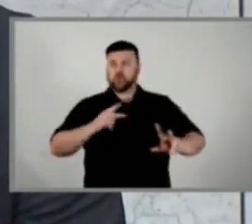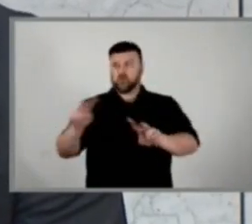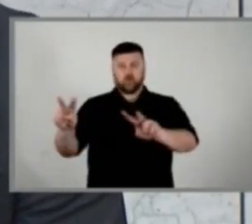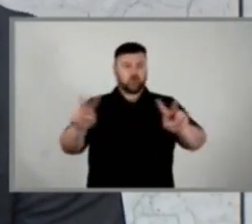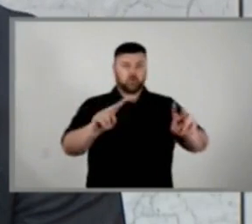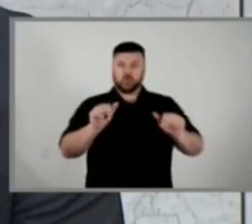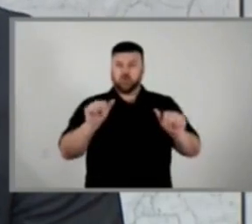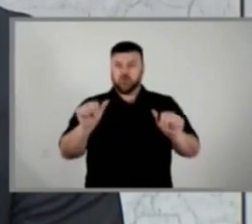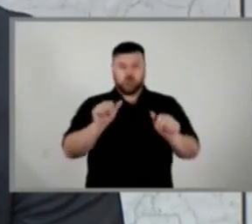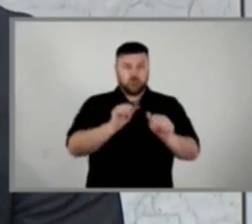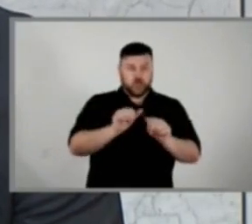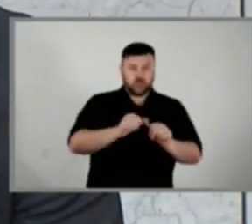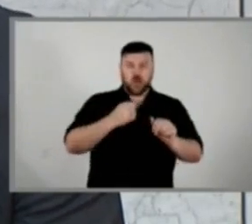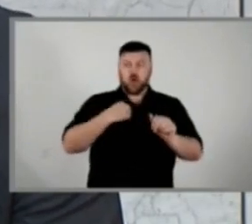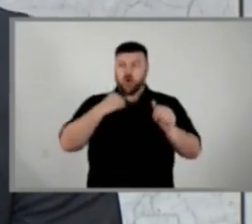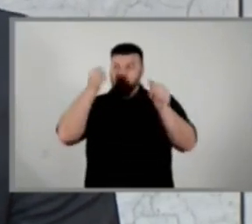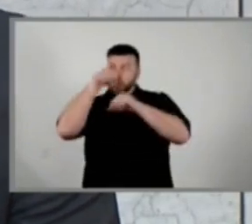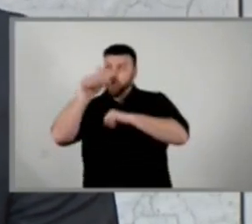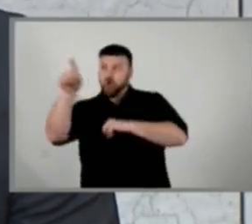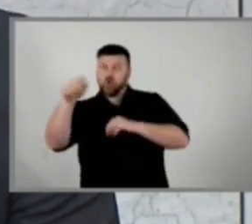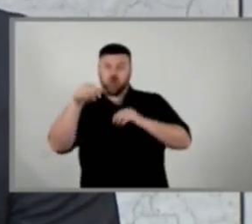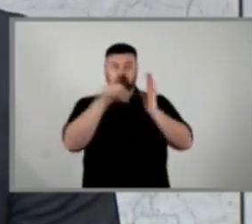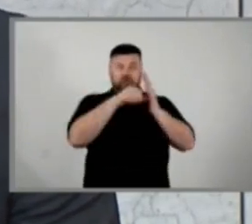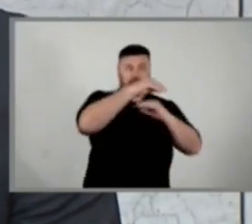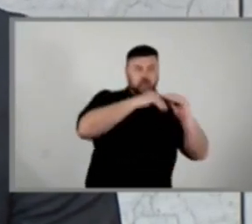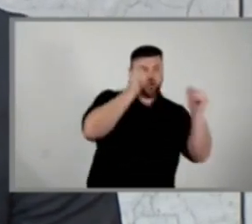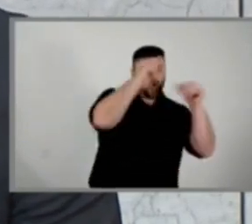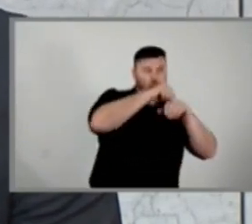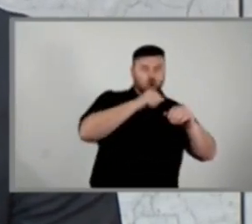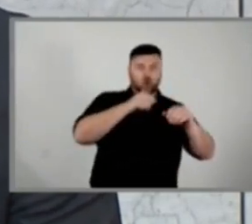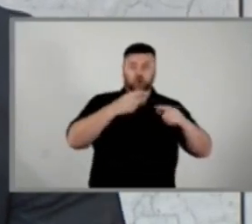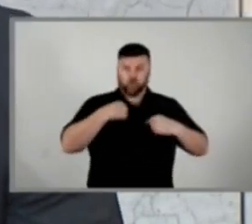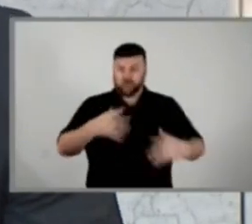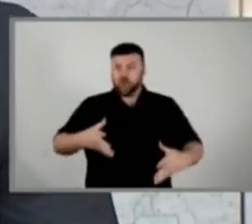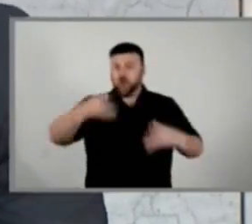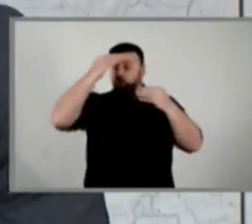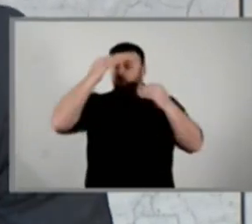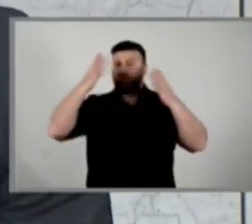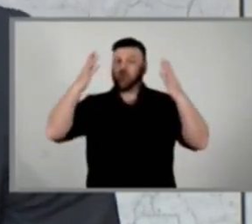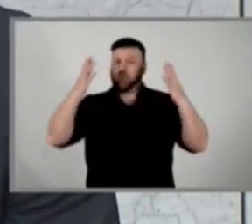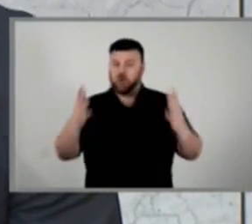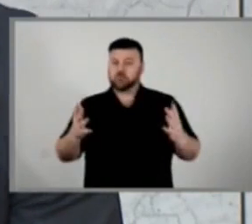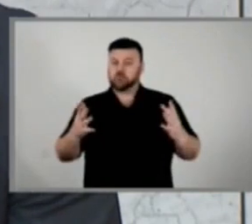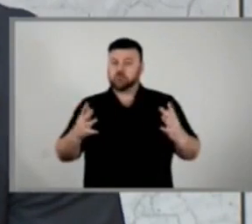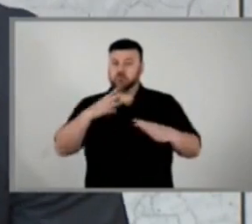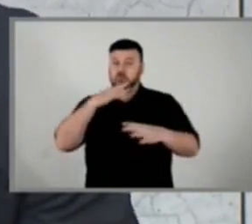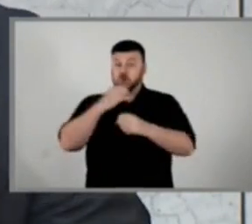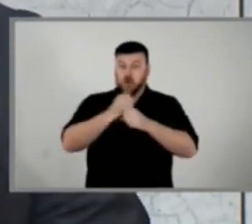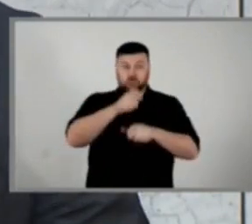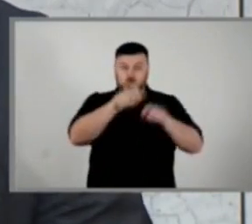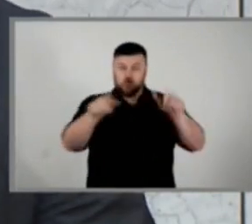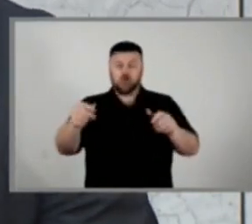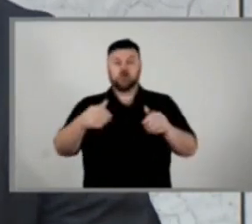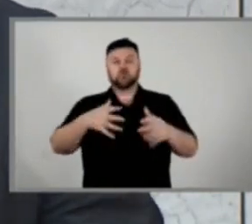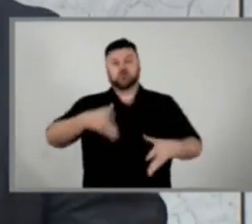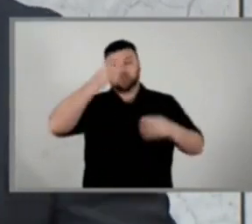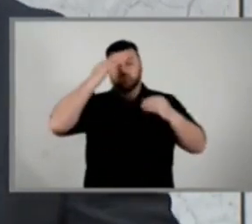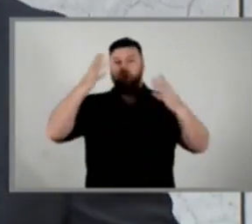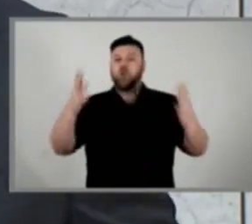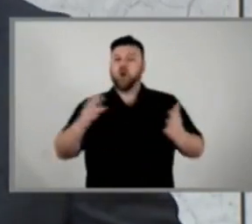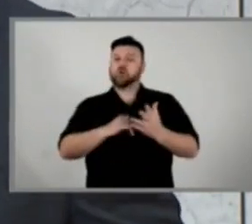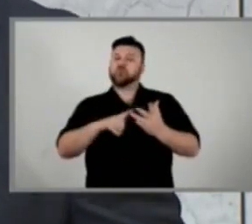and the economic issues, and we've learned a great deal, and our officials have too. So it enables to plan for this. So on issues of borders, I mean, the states